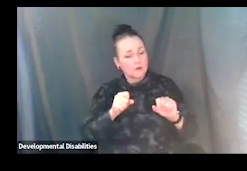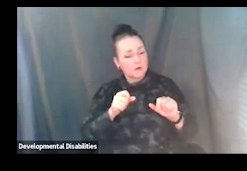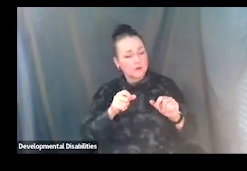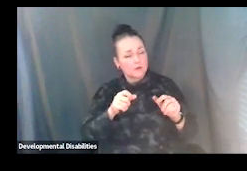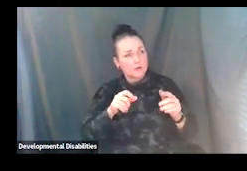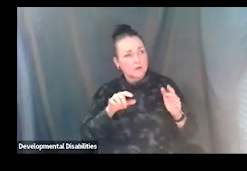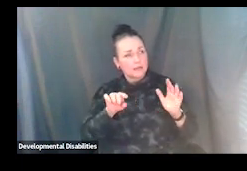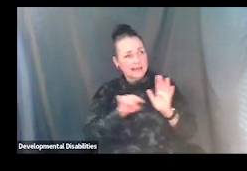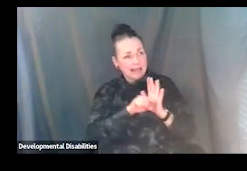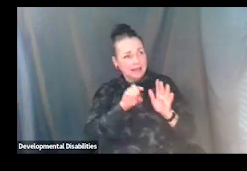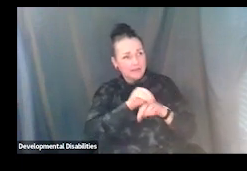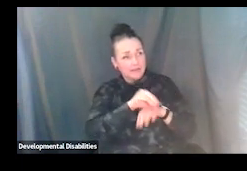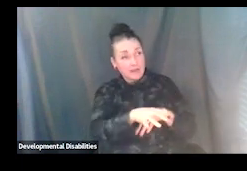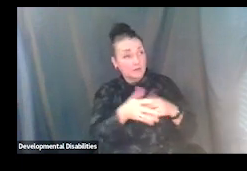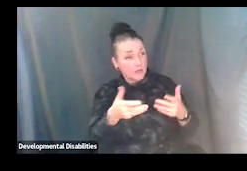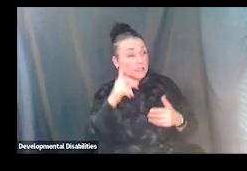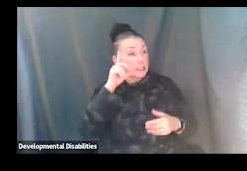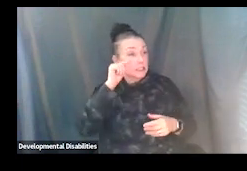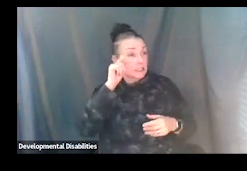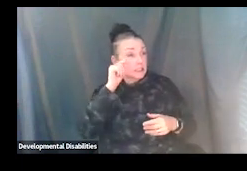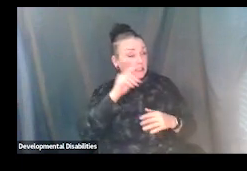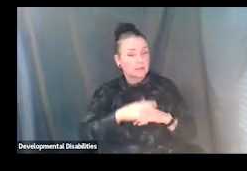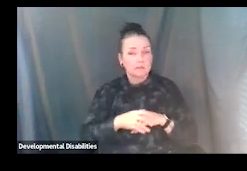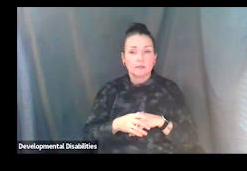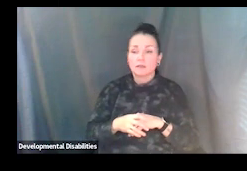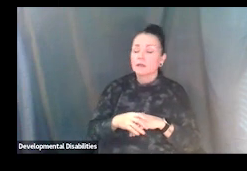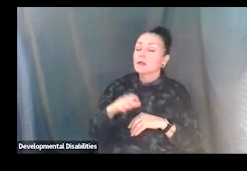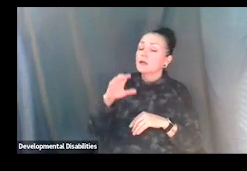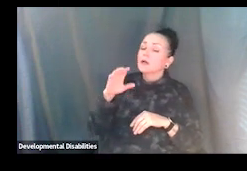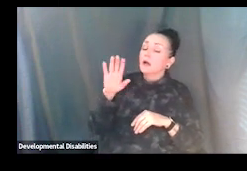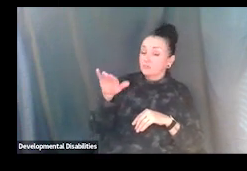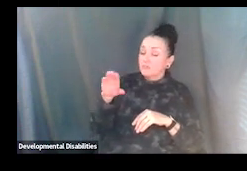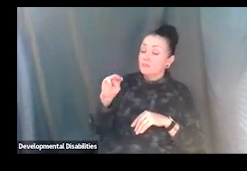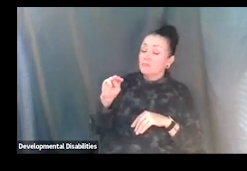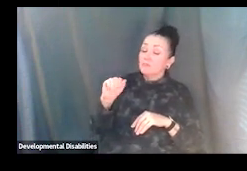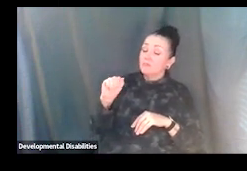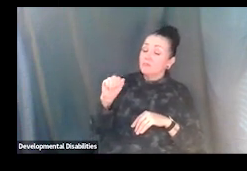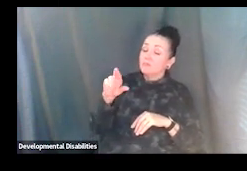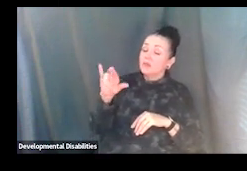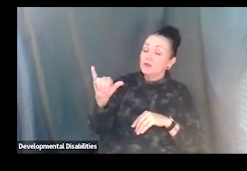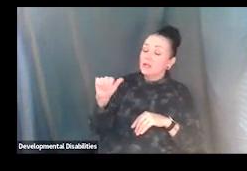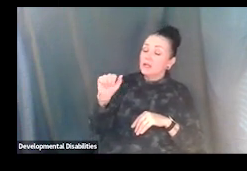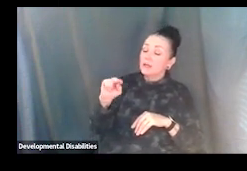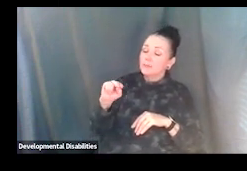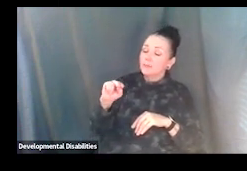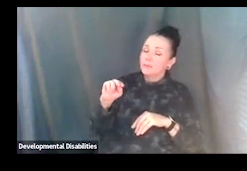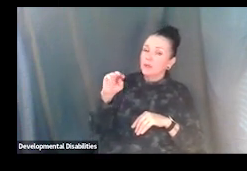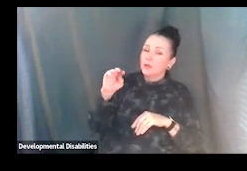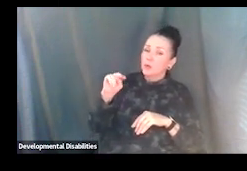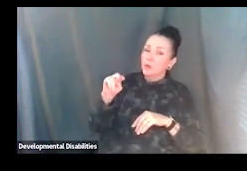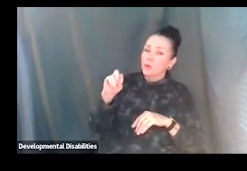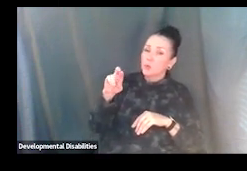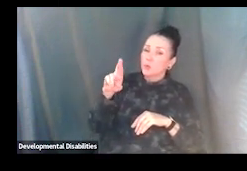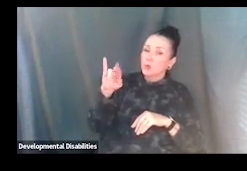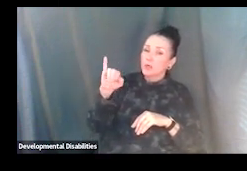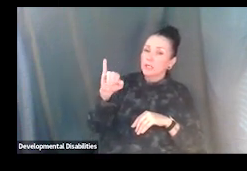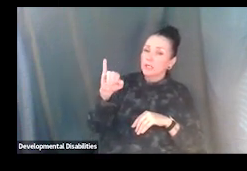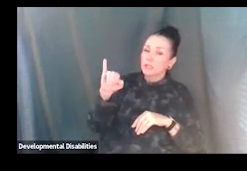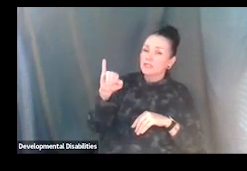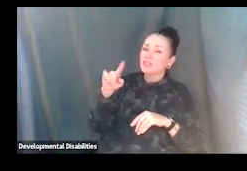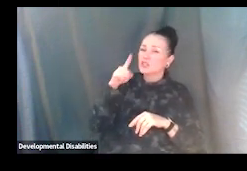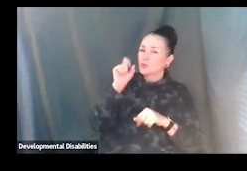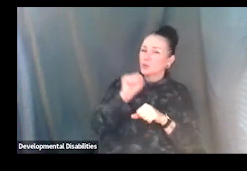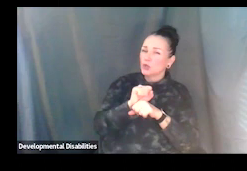so Miriam Nouri is a neurologist over at Victoria Hospital, and she and I have talked a lot about this. And I think one of